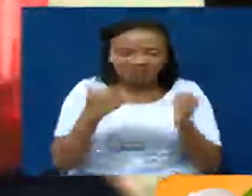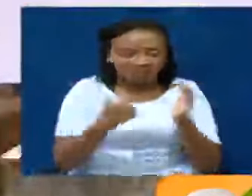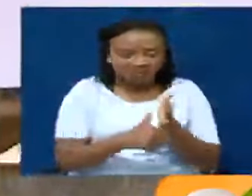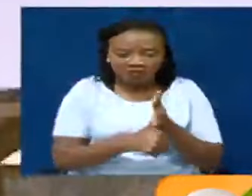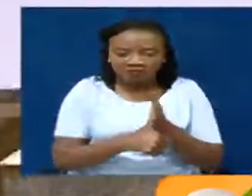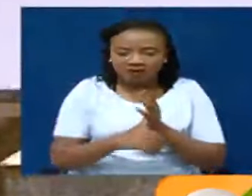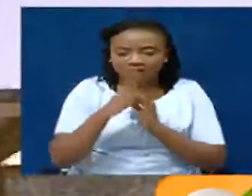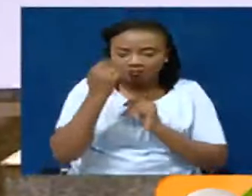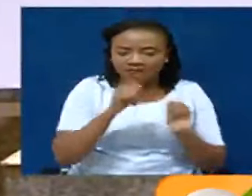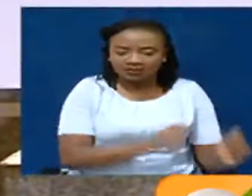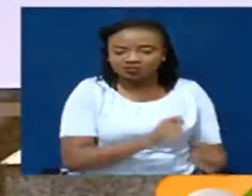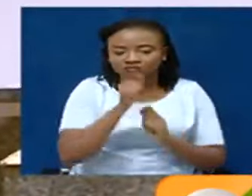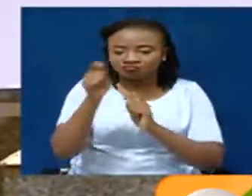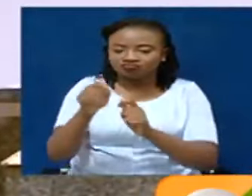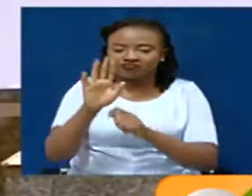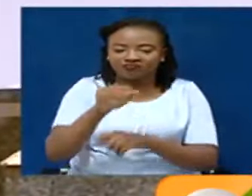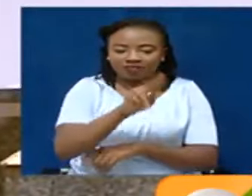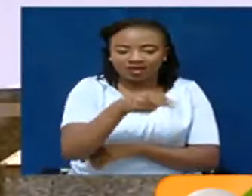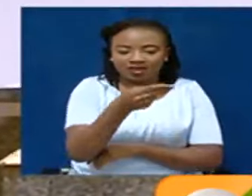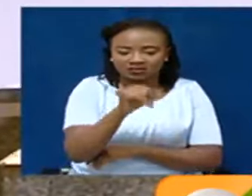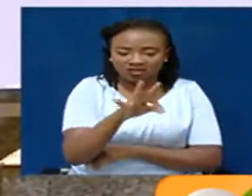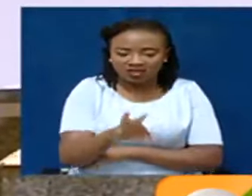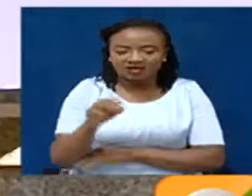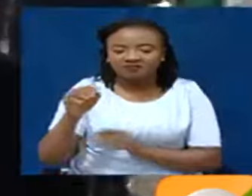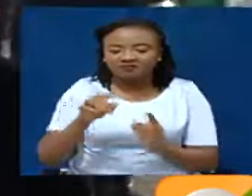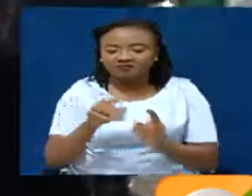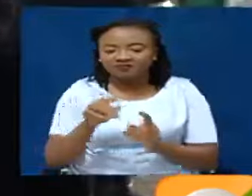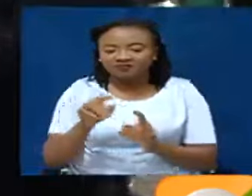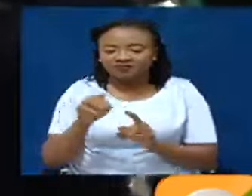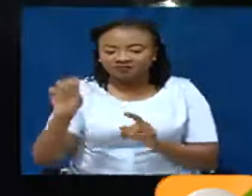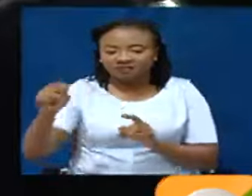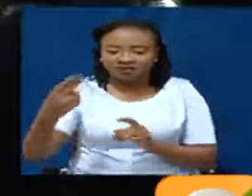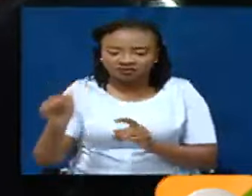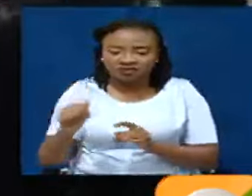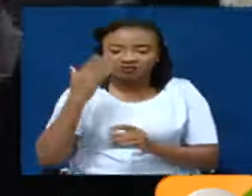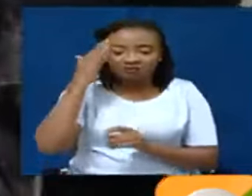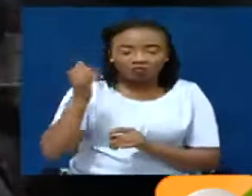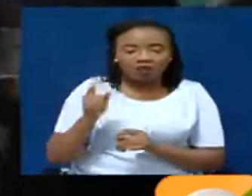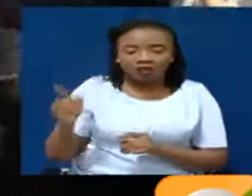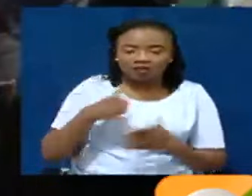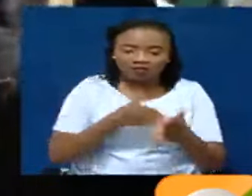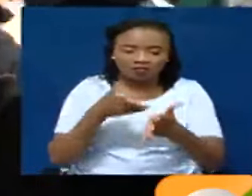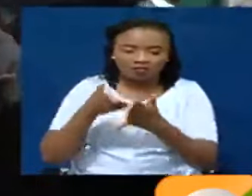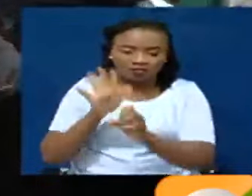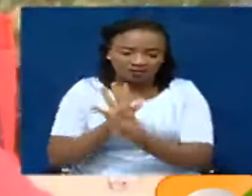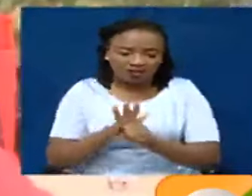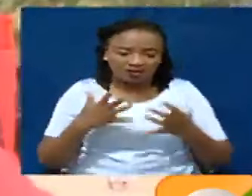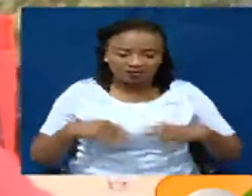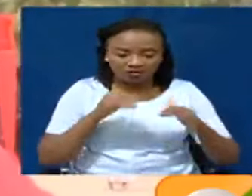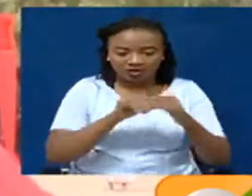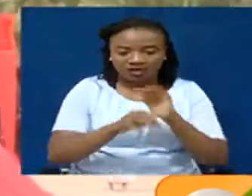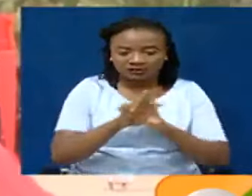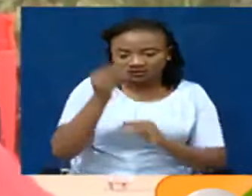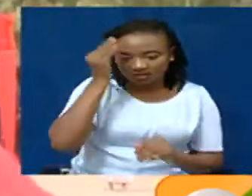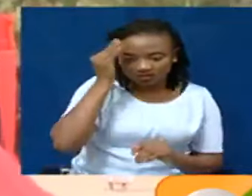from NHIF to SHA and the university funding model that threatens to lock many out of tertiary education. Uliona hata